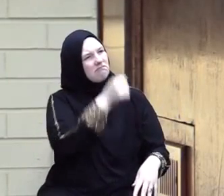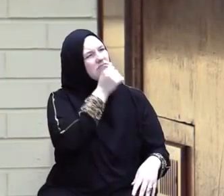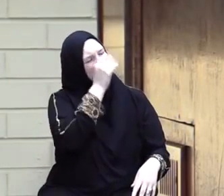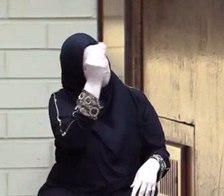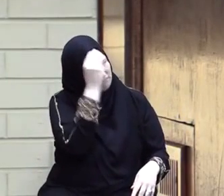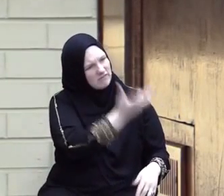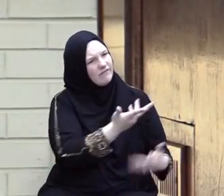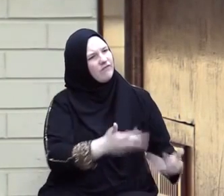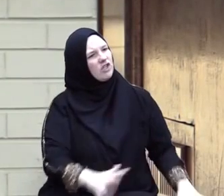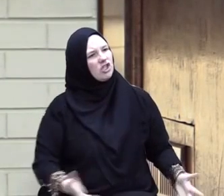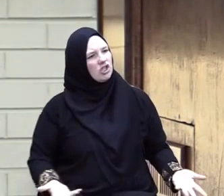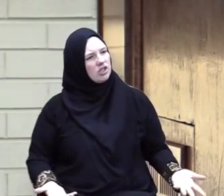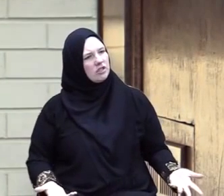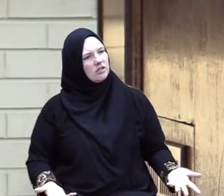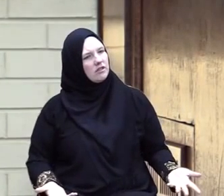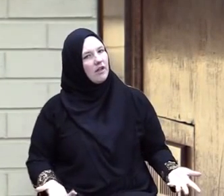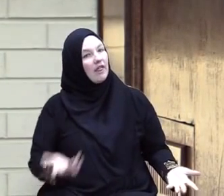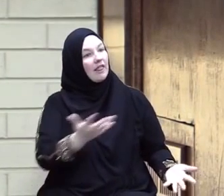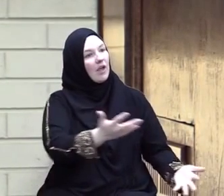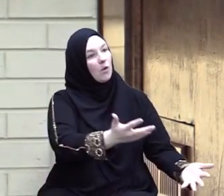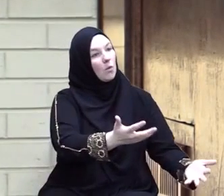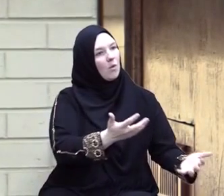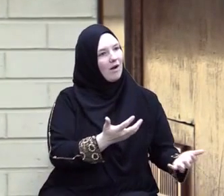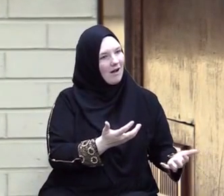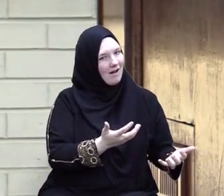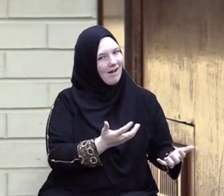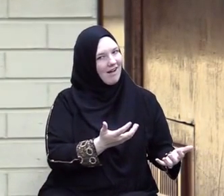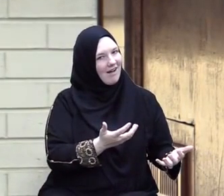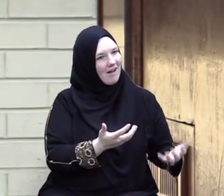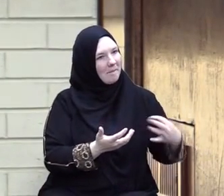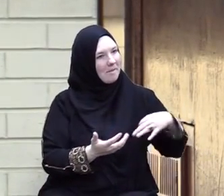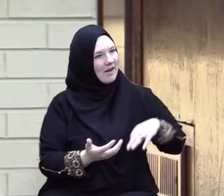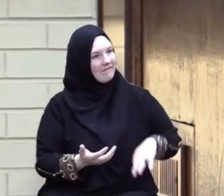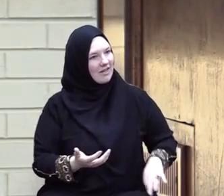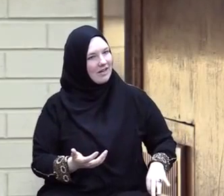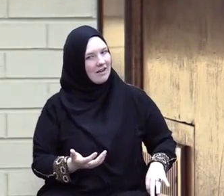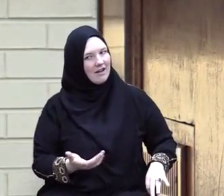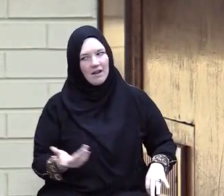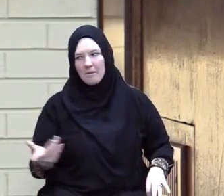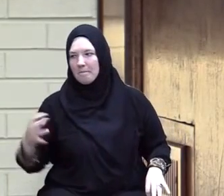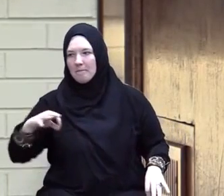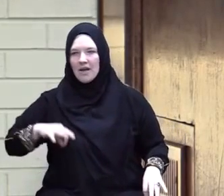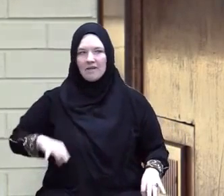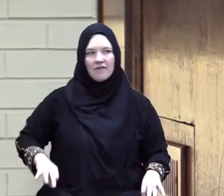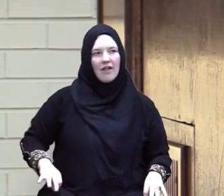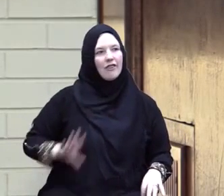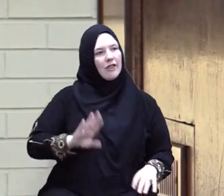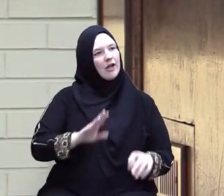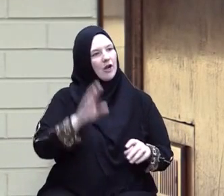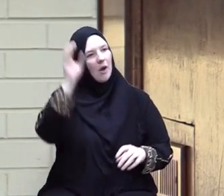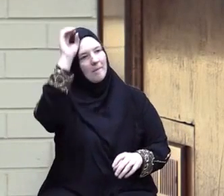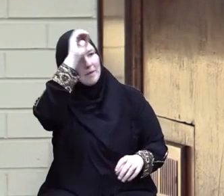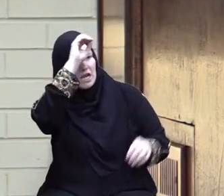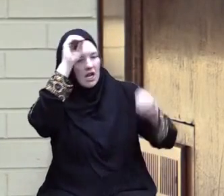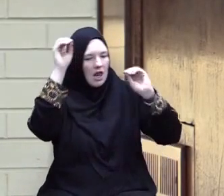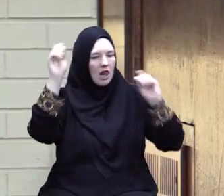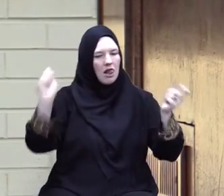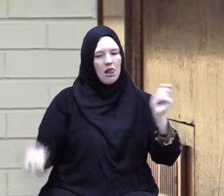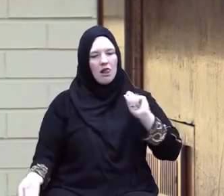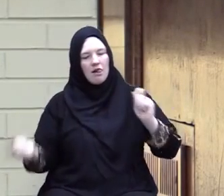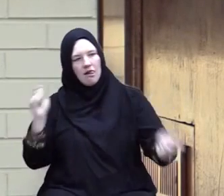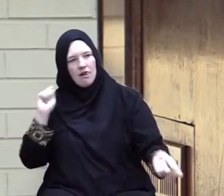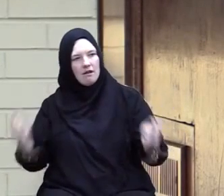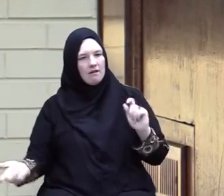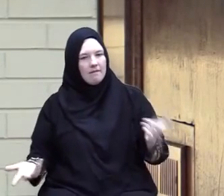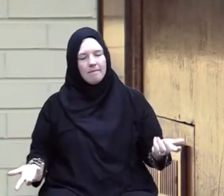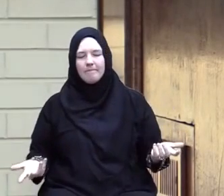secrets, right? So they want, and their position changes with the situation.